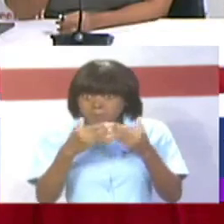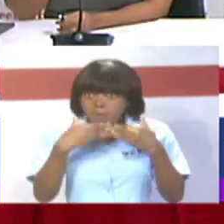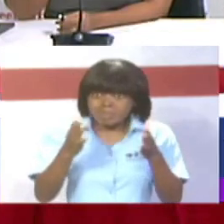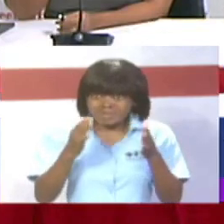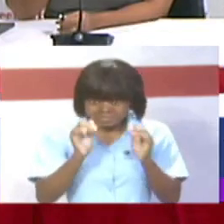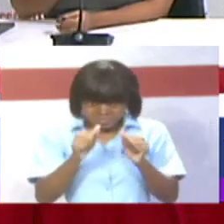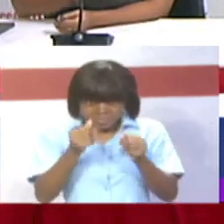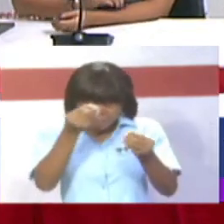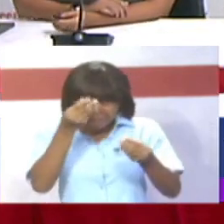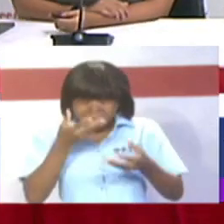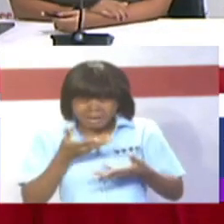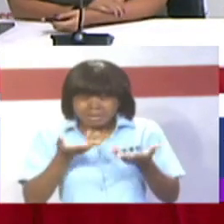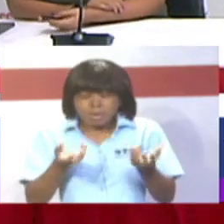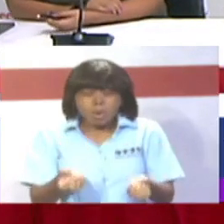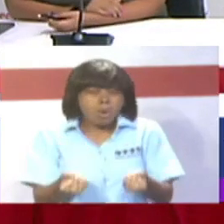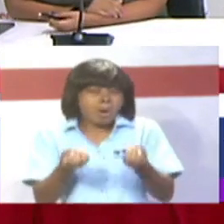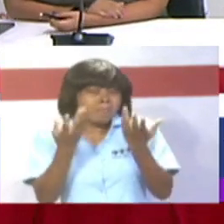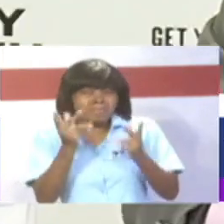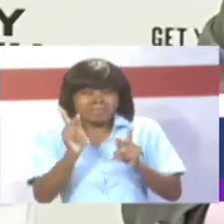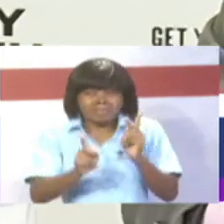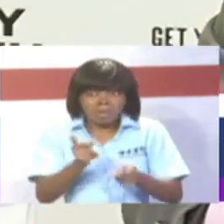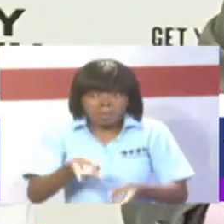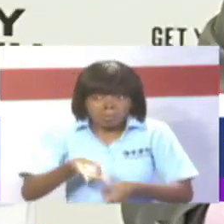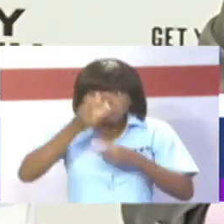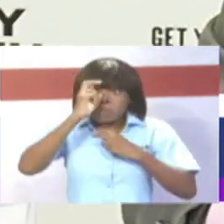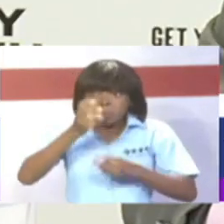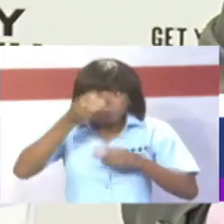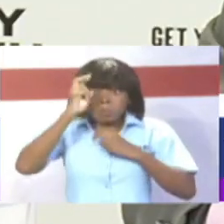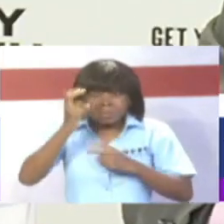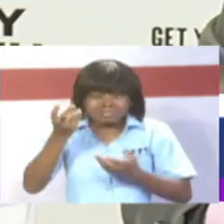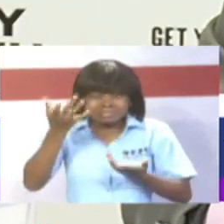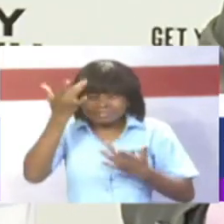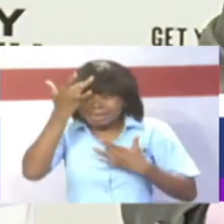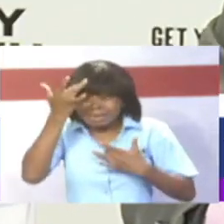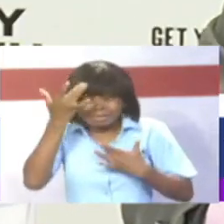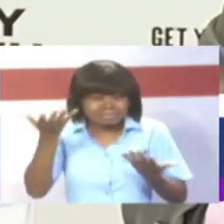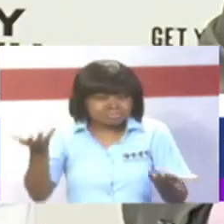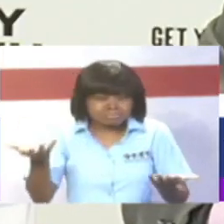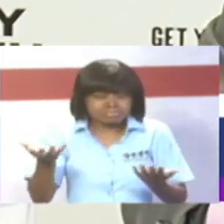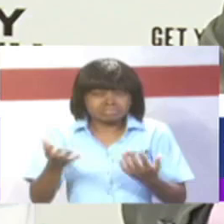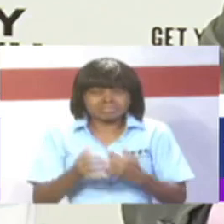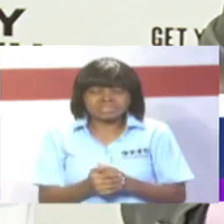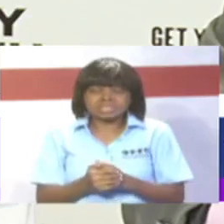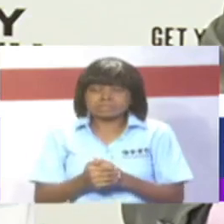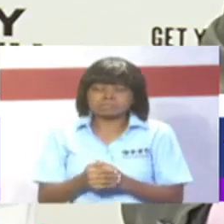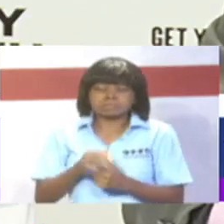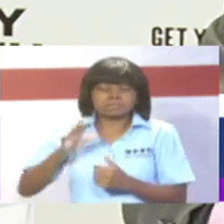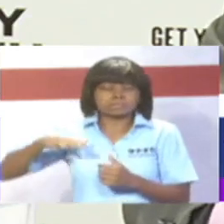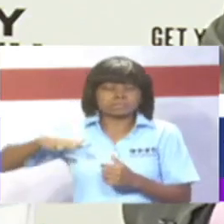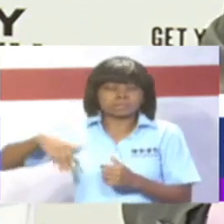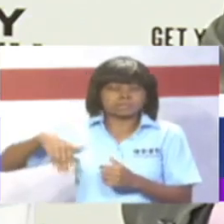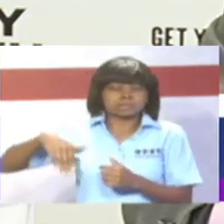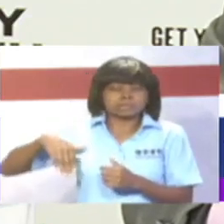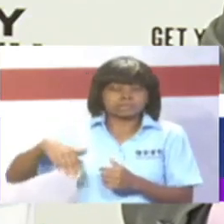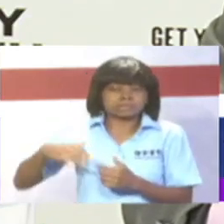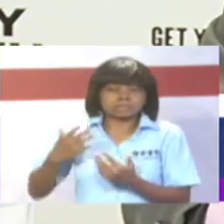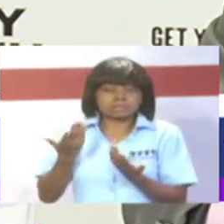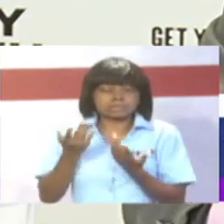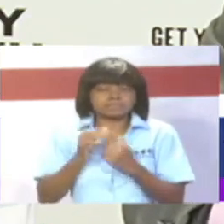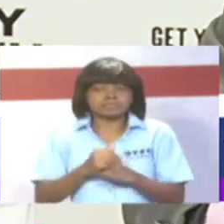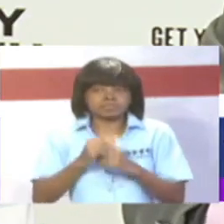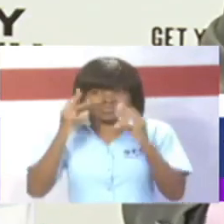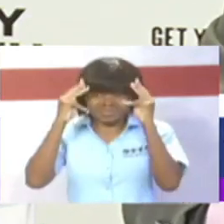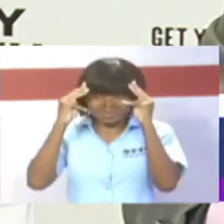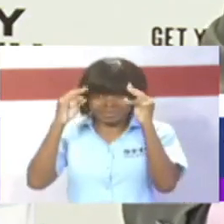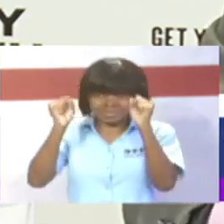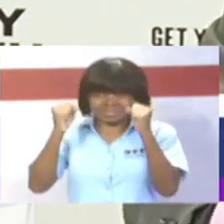At this point, not yet, and that is because that information is being directly monitored by the health team that operates under the